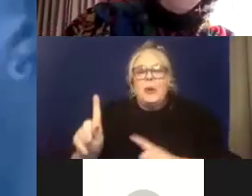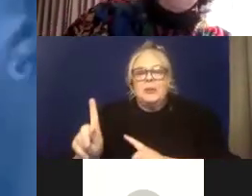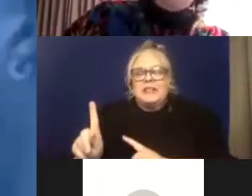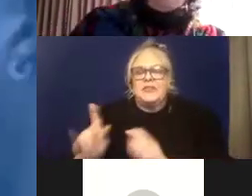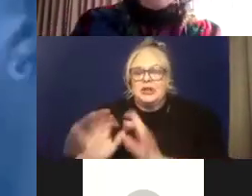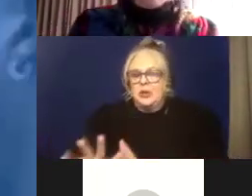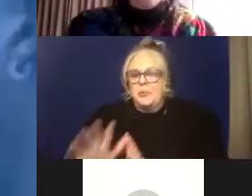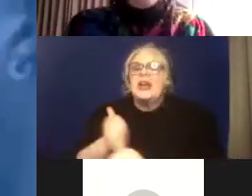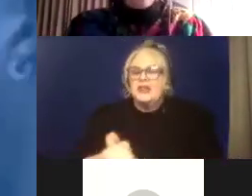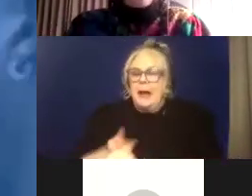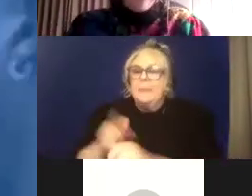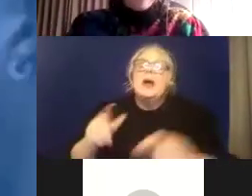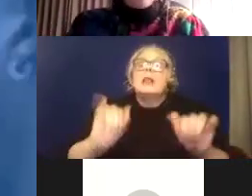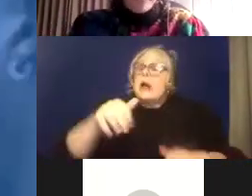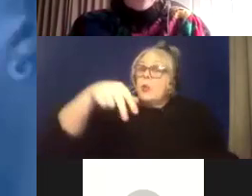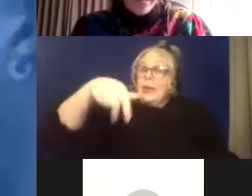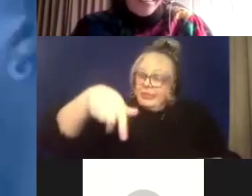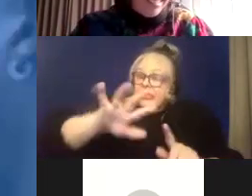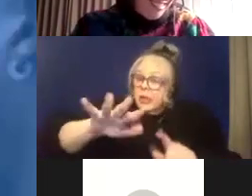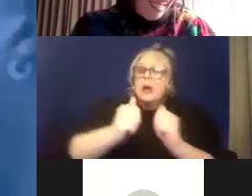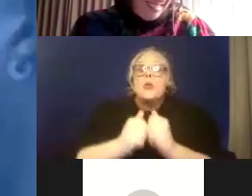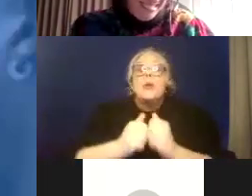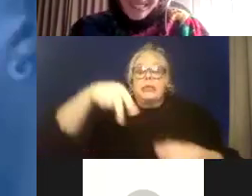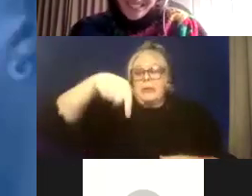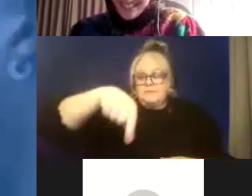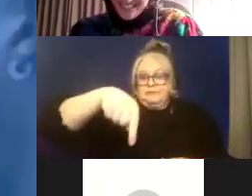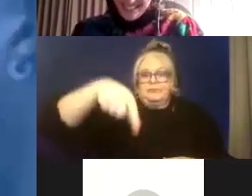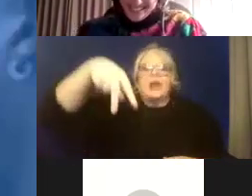One moment, please, for the interpreter catching up.